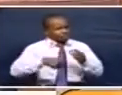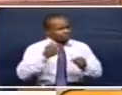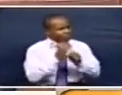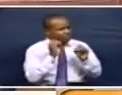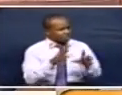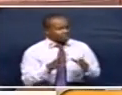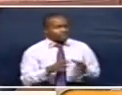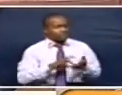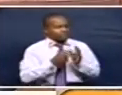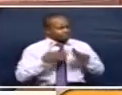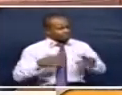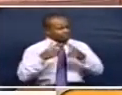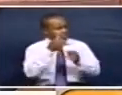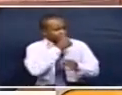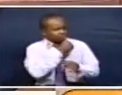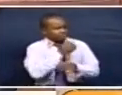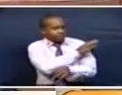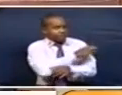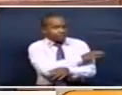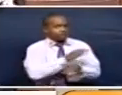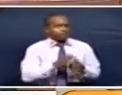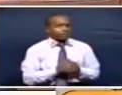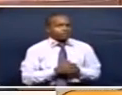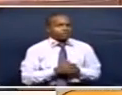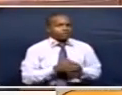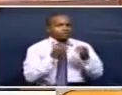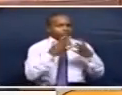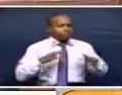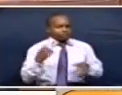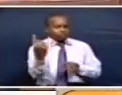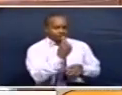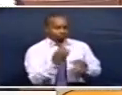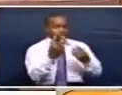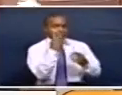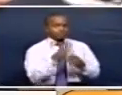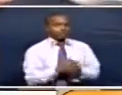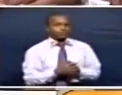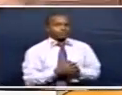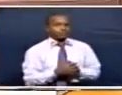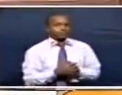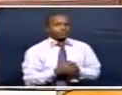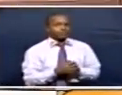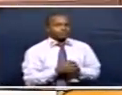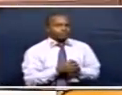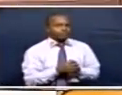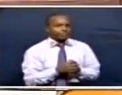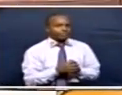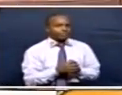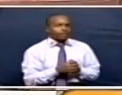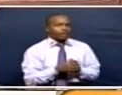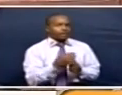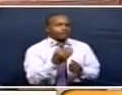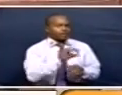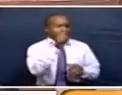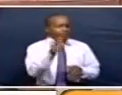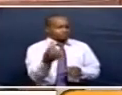are going to a private clinic, because somebody told me that. Many of the people come to see me. So this viewer is from somewhere else. Mm-hmm. You know, I was told that